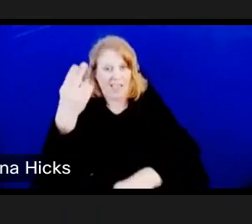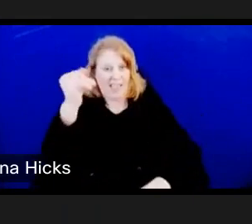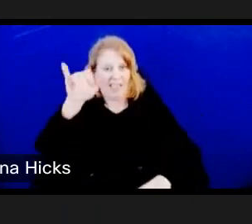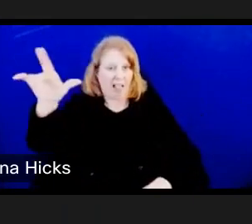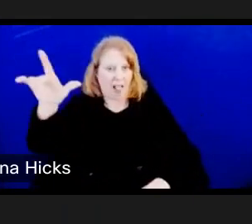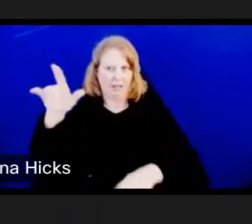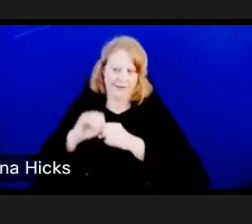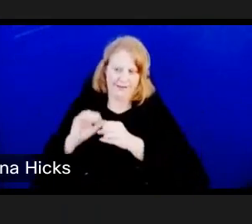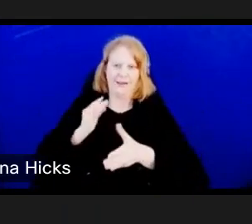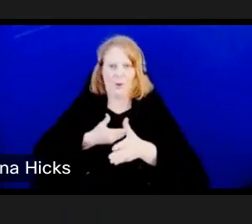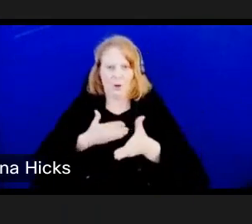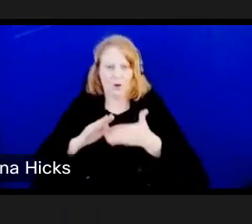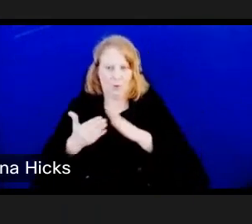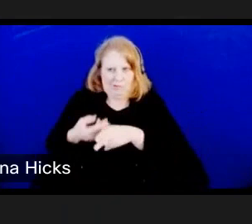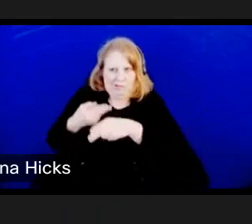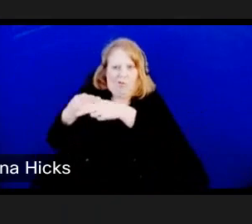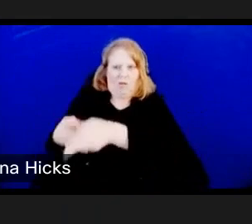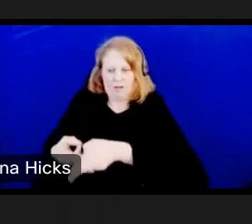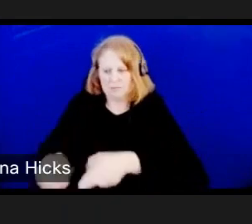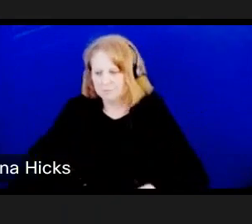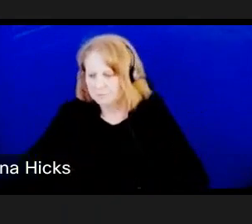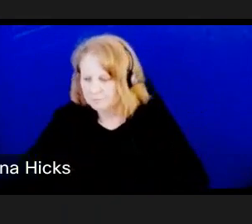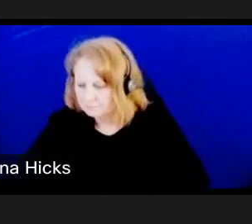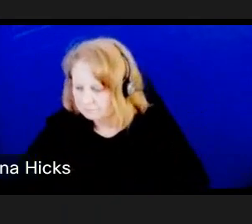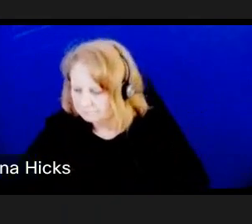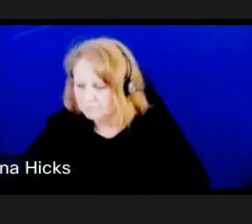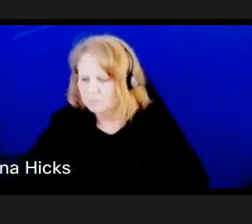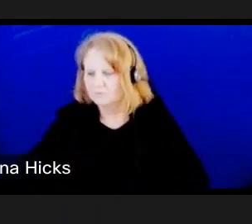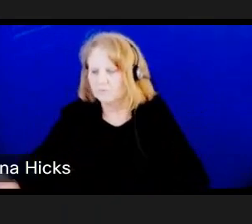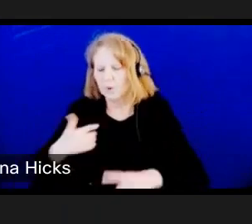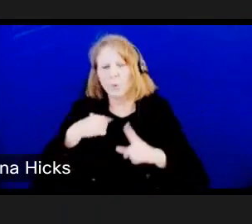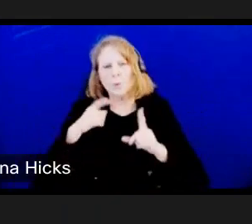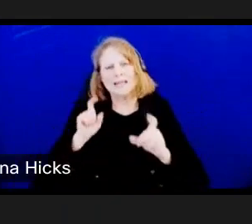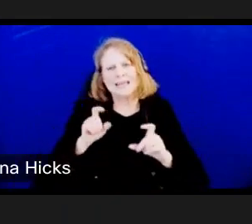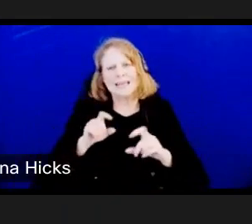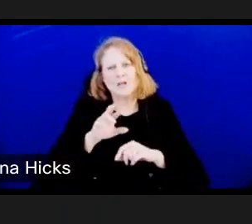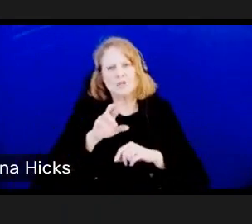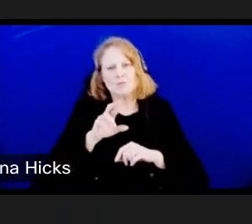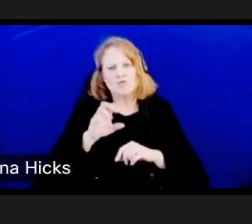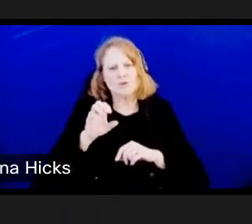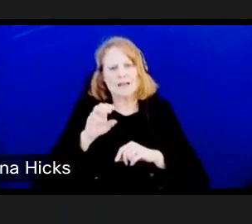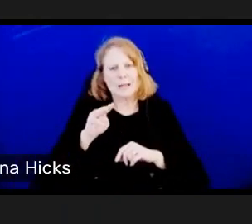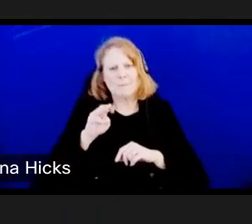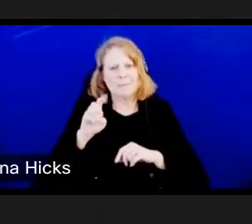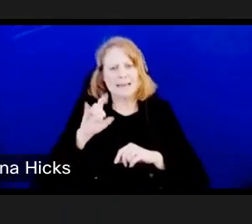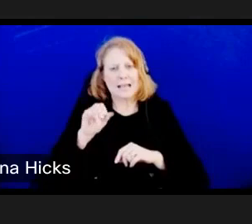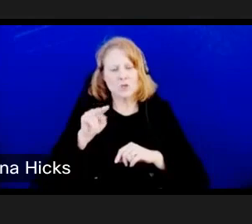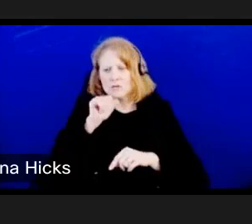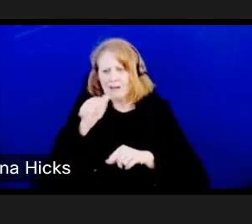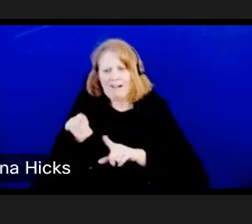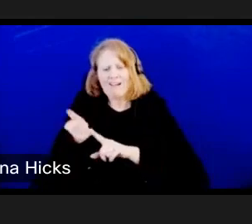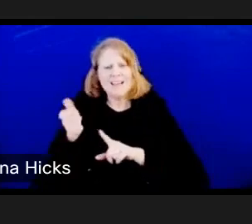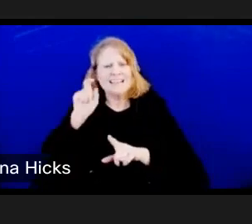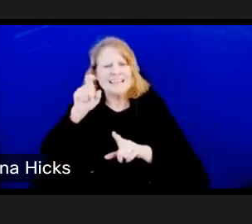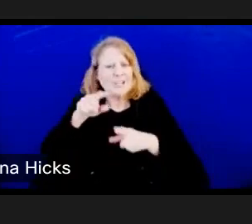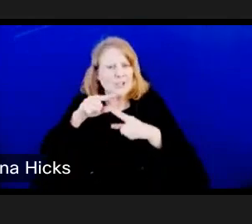and we need some remediation, not to remove them, but to perhaps shave them